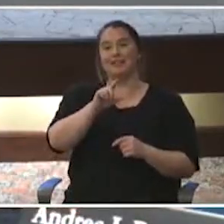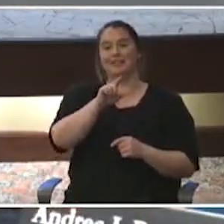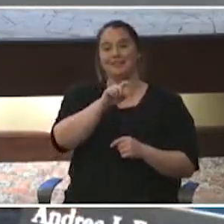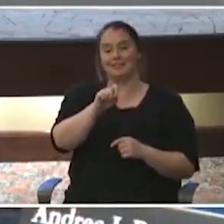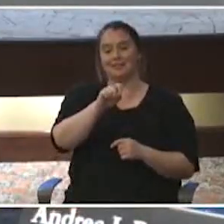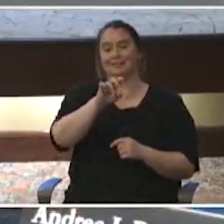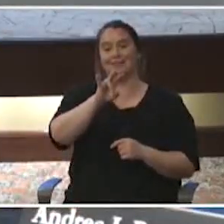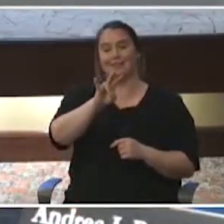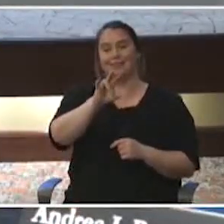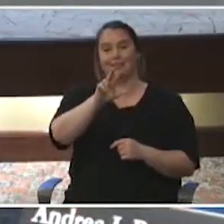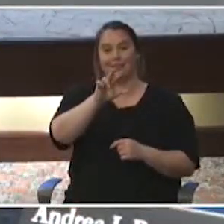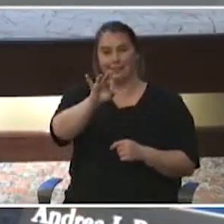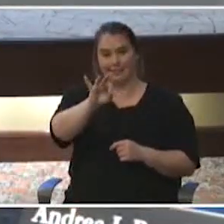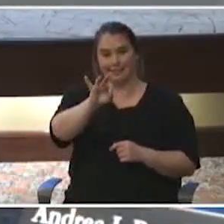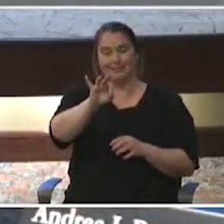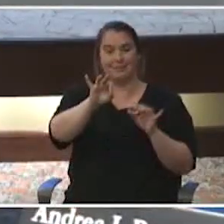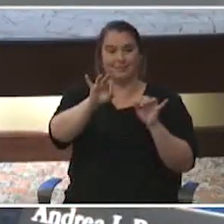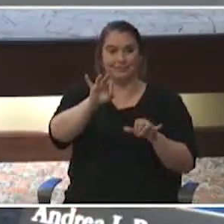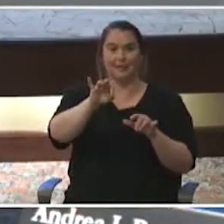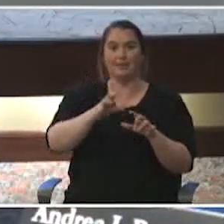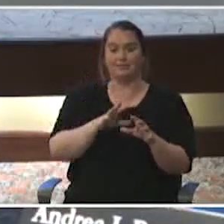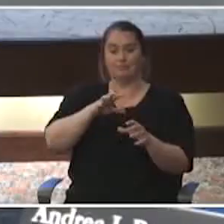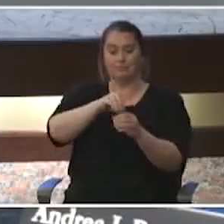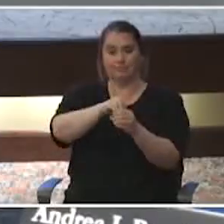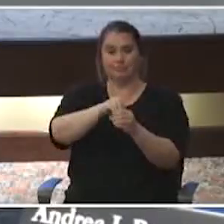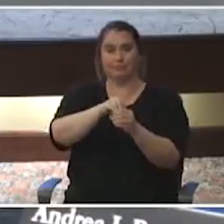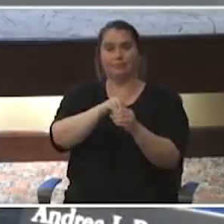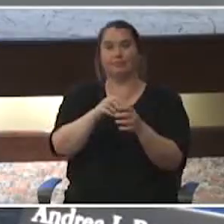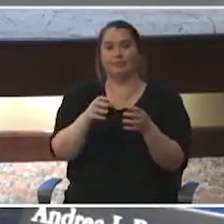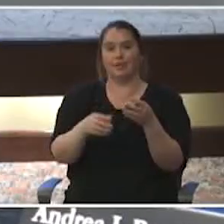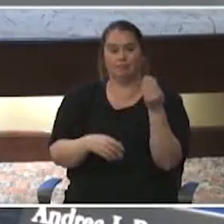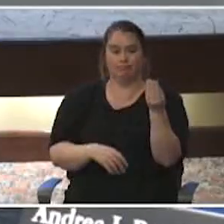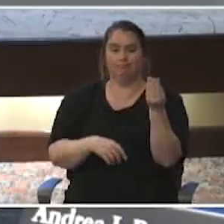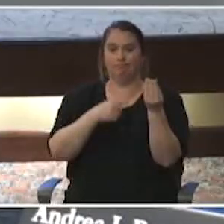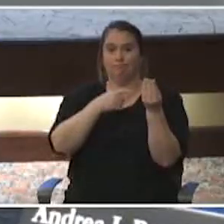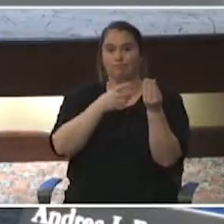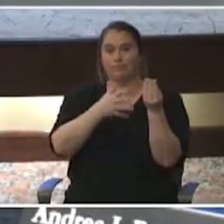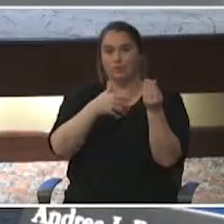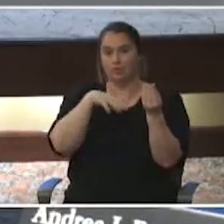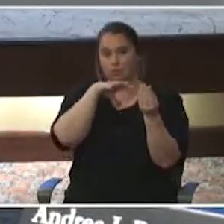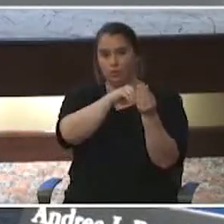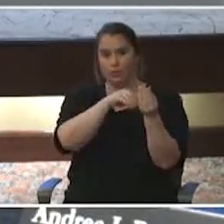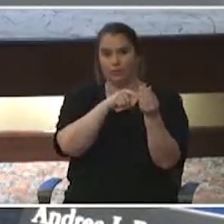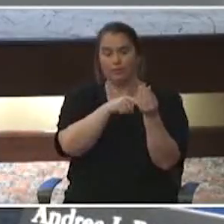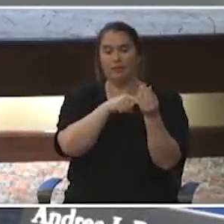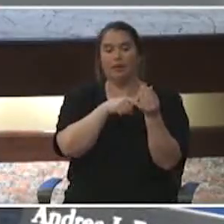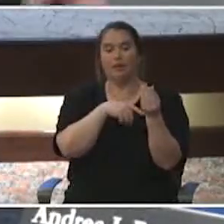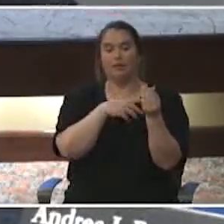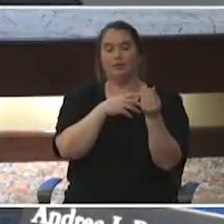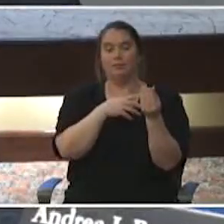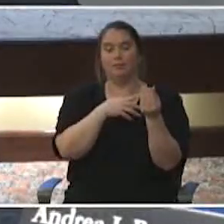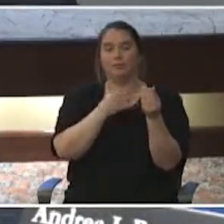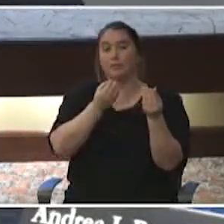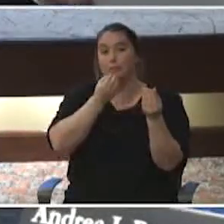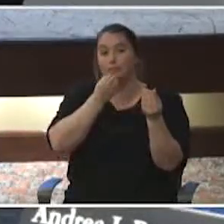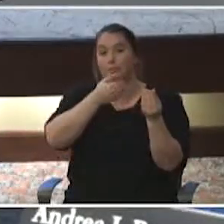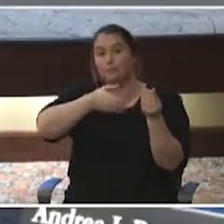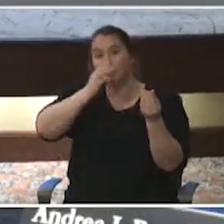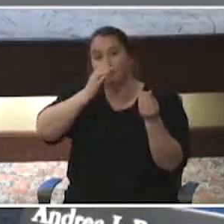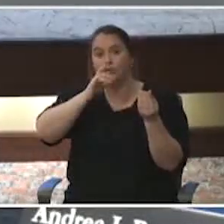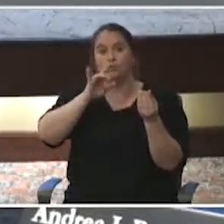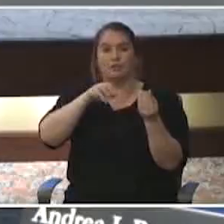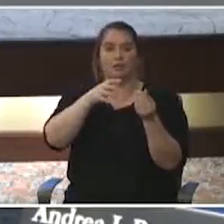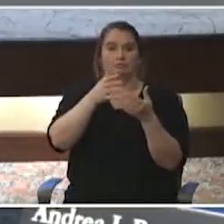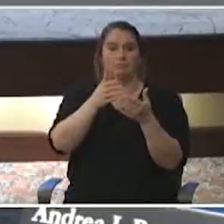2025-749, which is part of the electrolyte package that we're putting together to bring them to town, the beverage production distribution facility